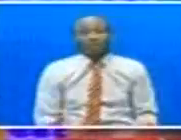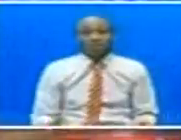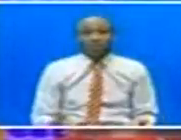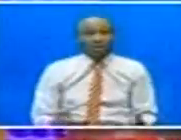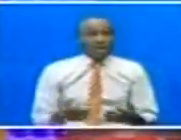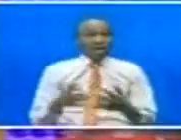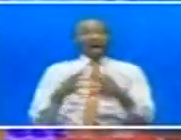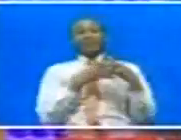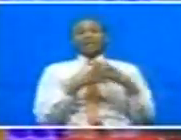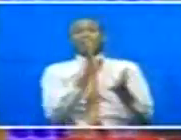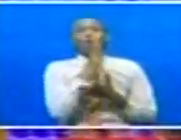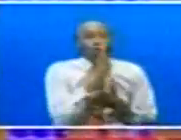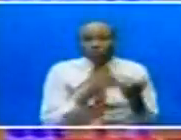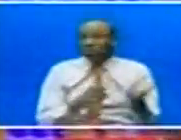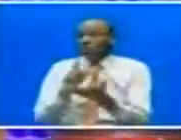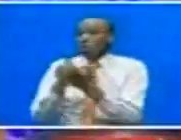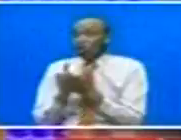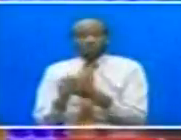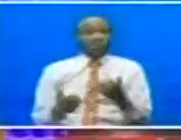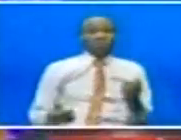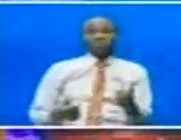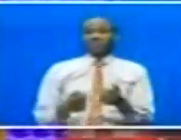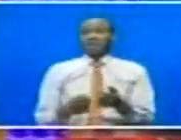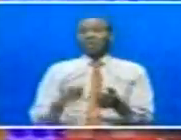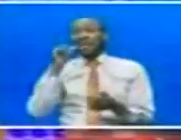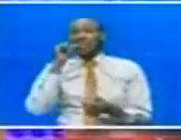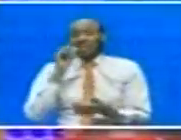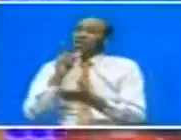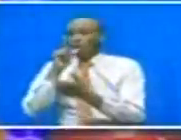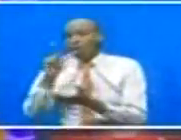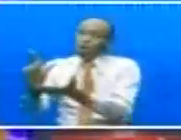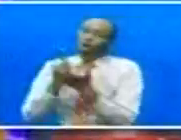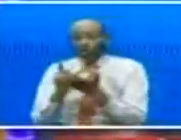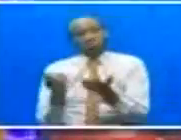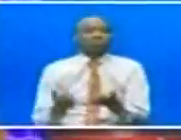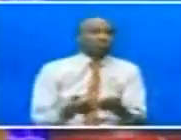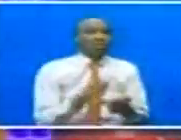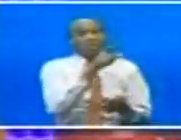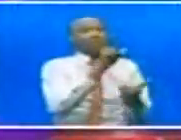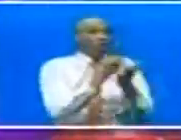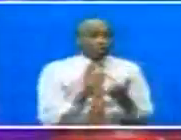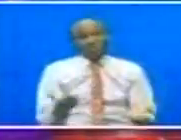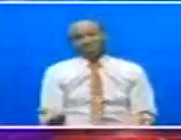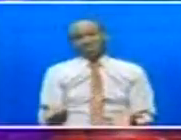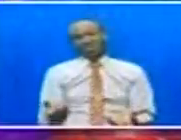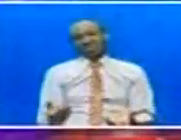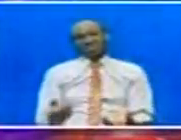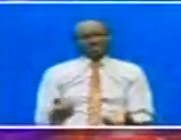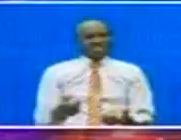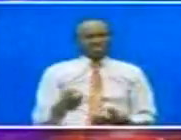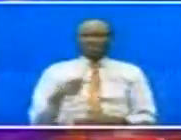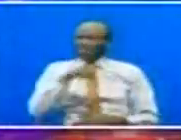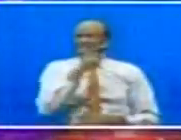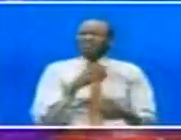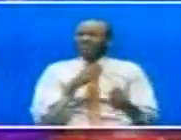America, give us this. Mr. Britain, give us this. Mr. This, give us that. Hey, you don't like America very much, do you?